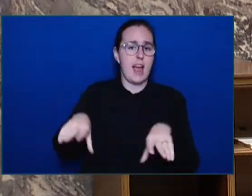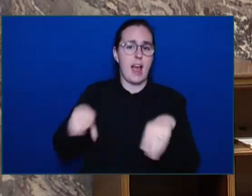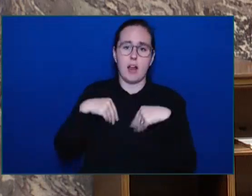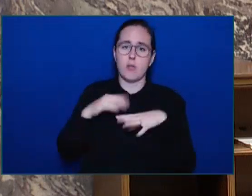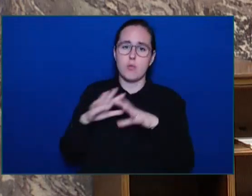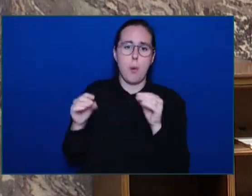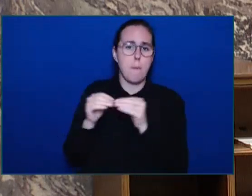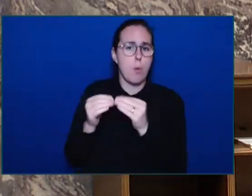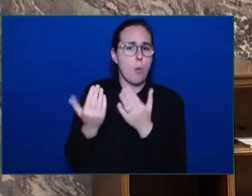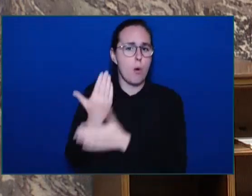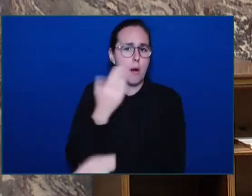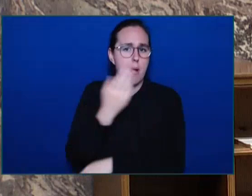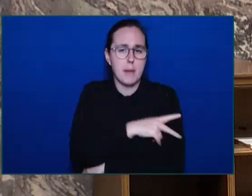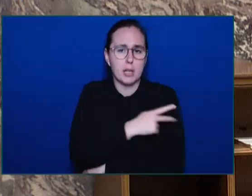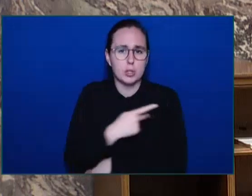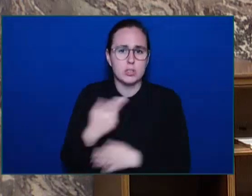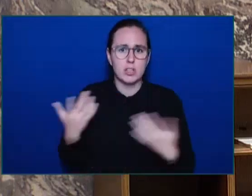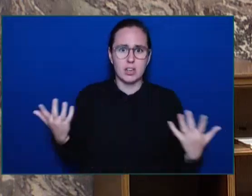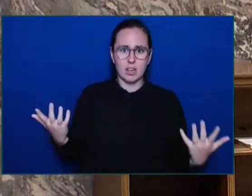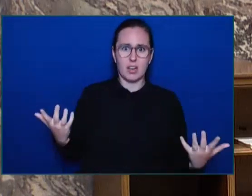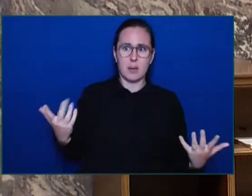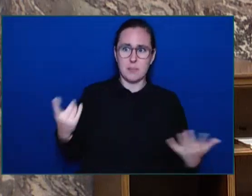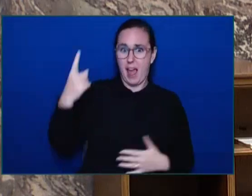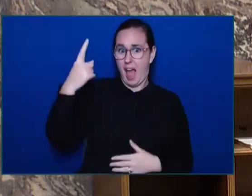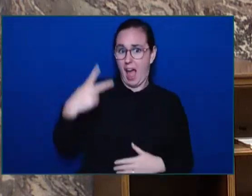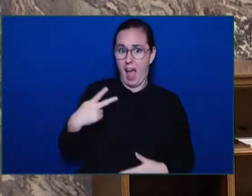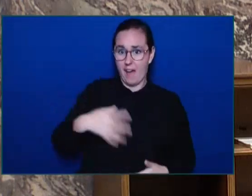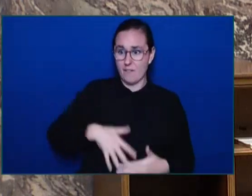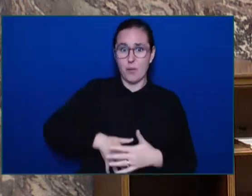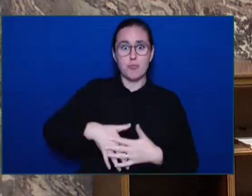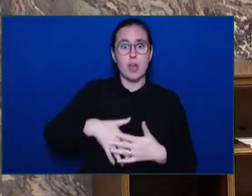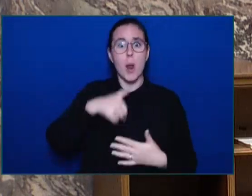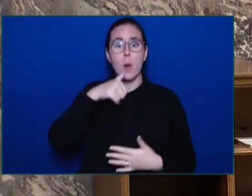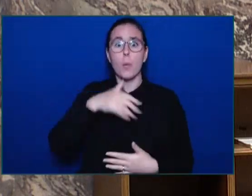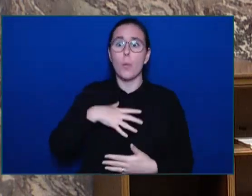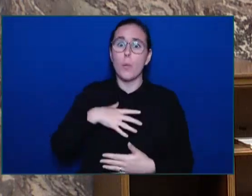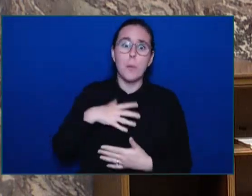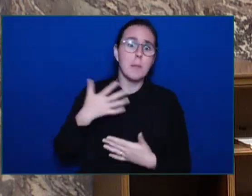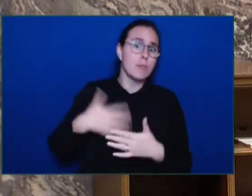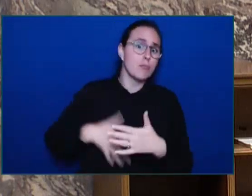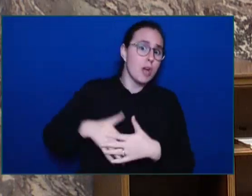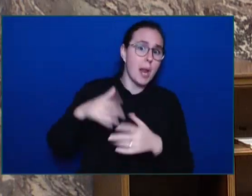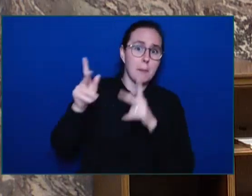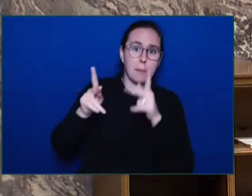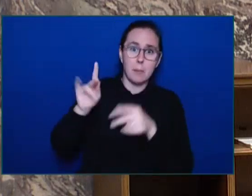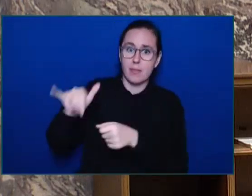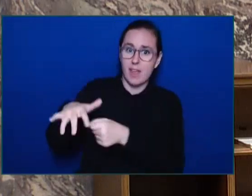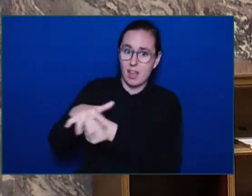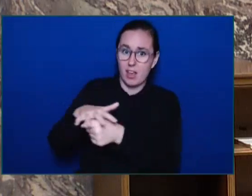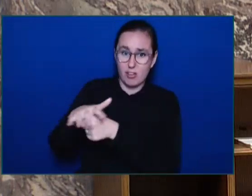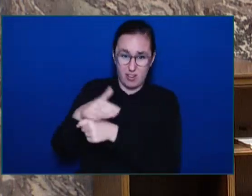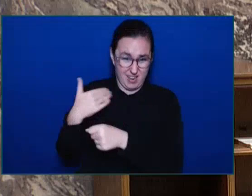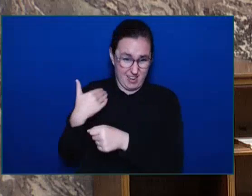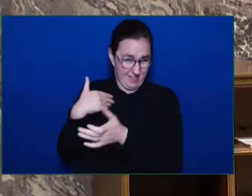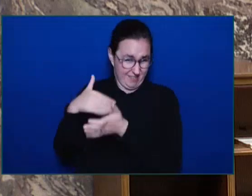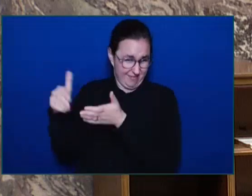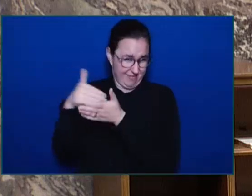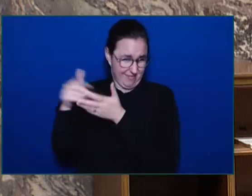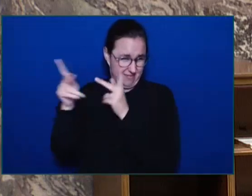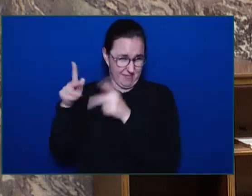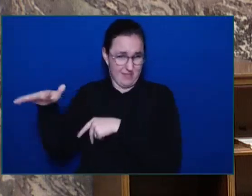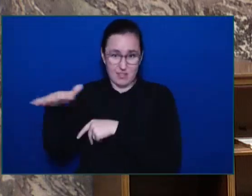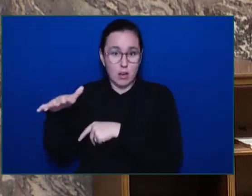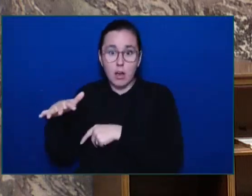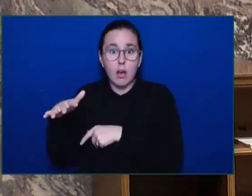city of 110,000, cannot access the prenatal care and the obstetrics care that they need. And this crisis is